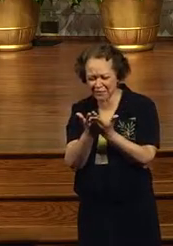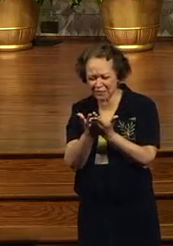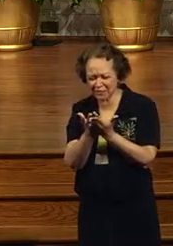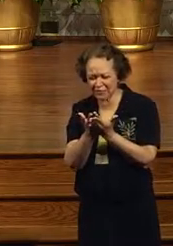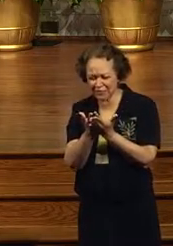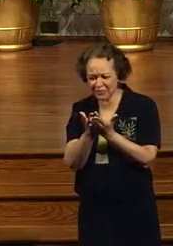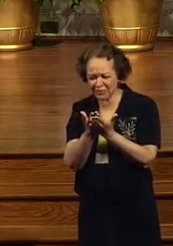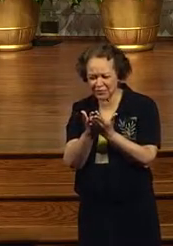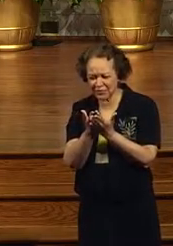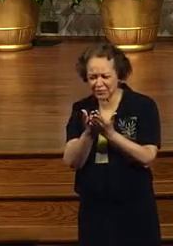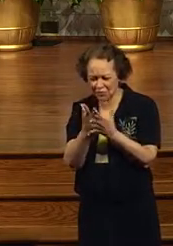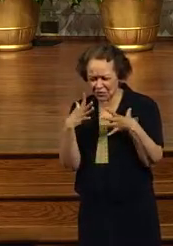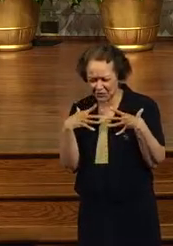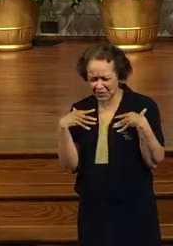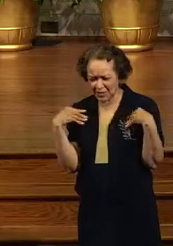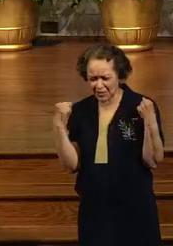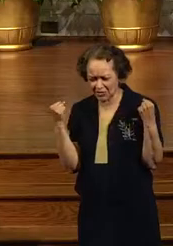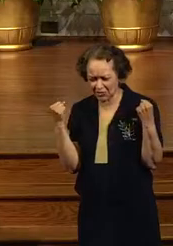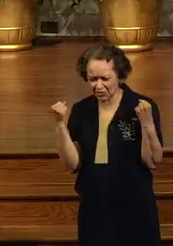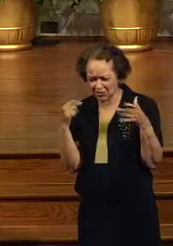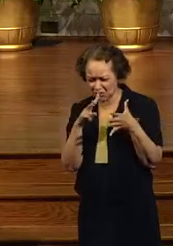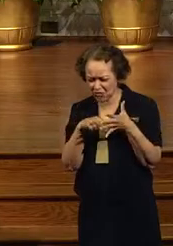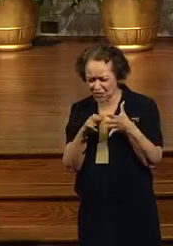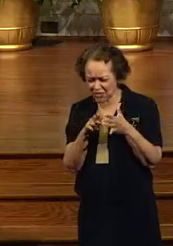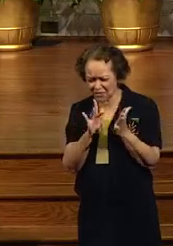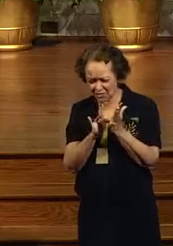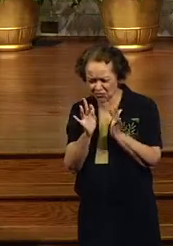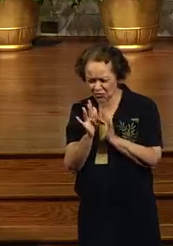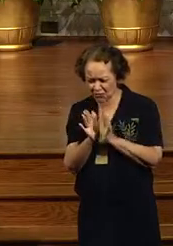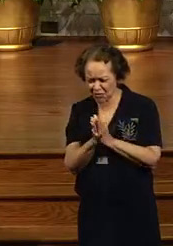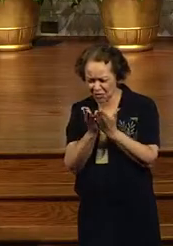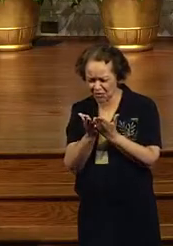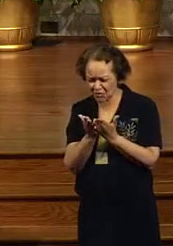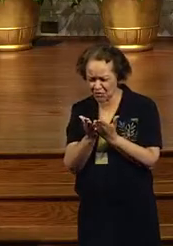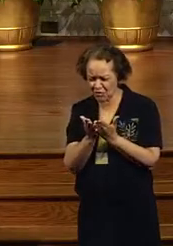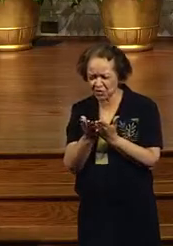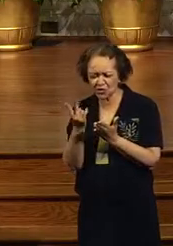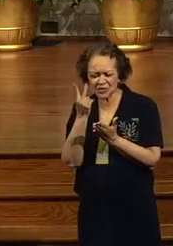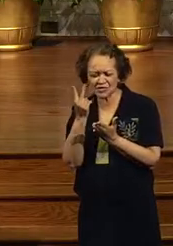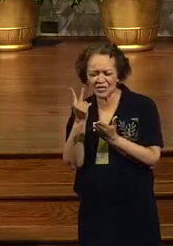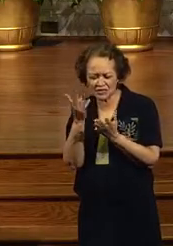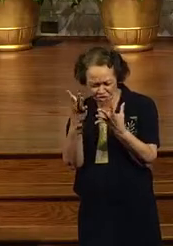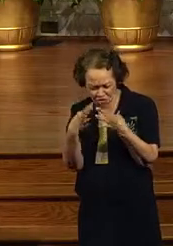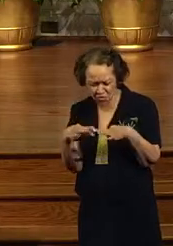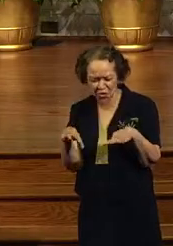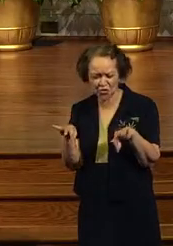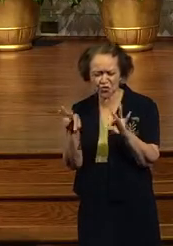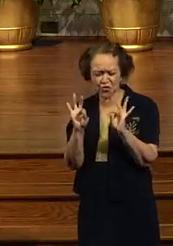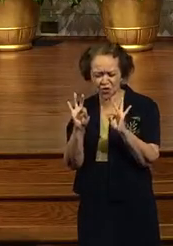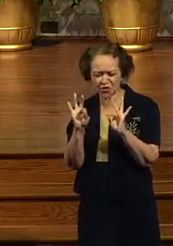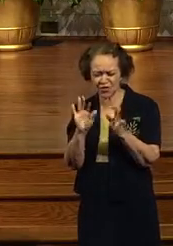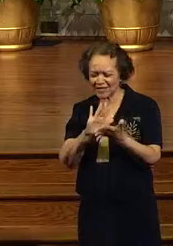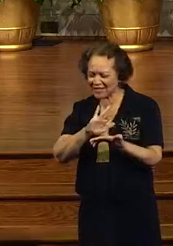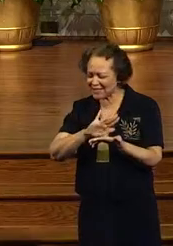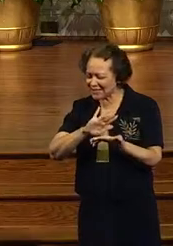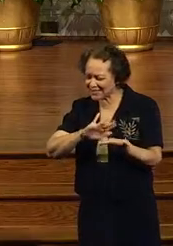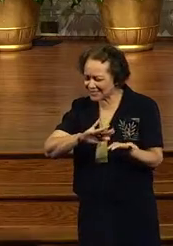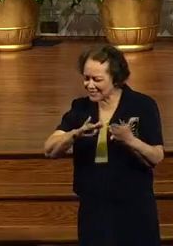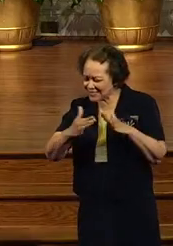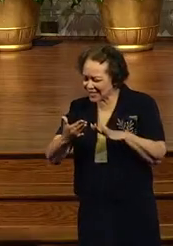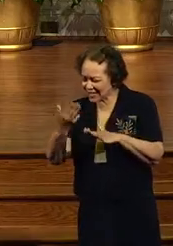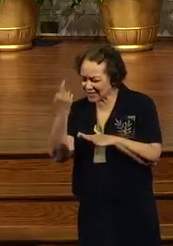When you read this book, you will find out that you are worth dying for. When you read this